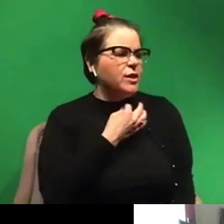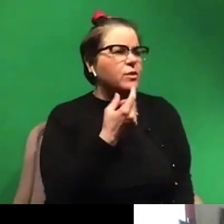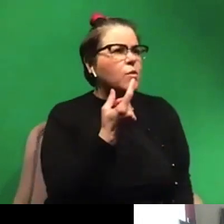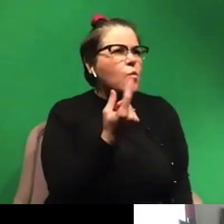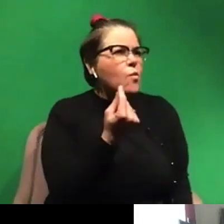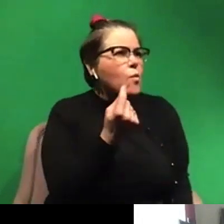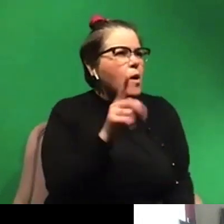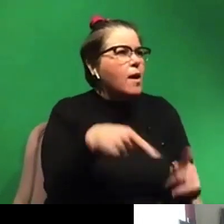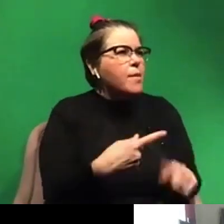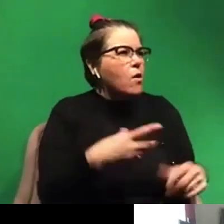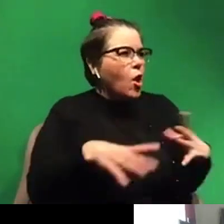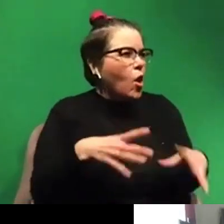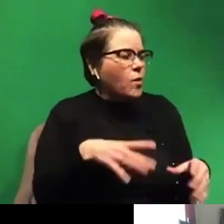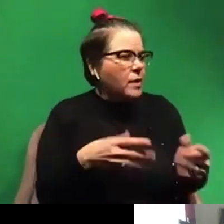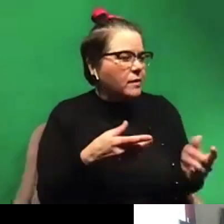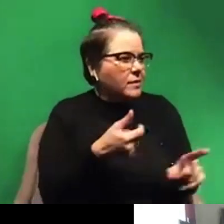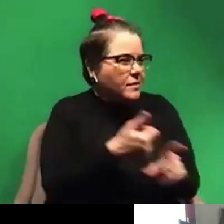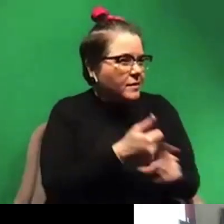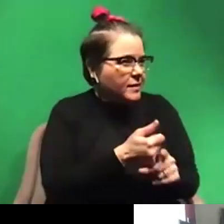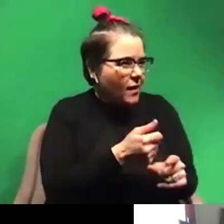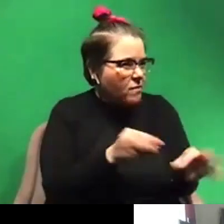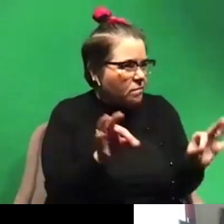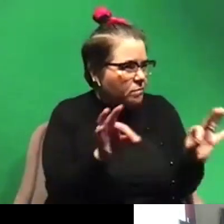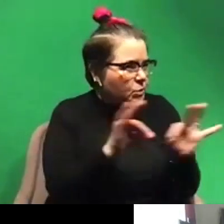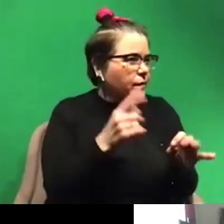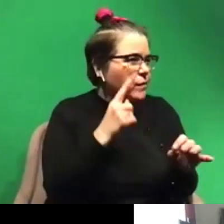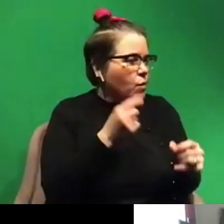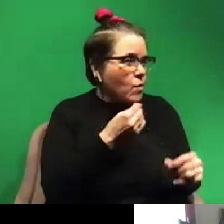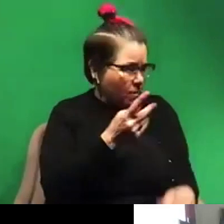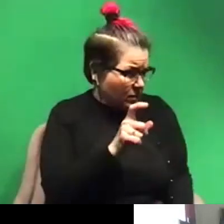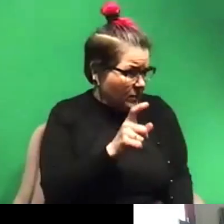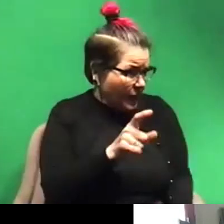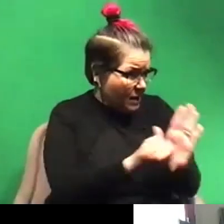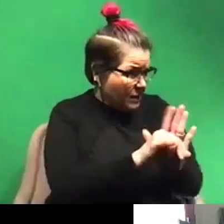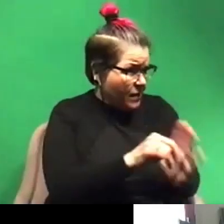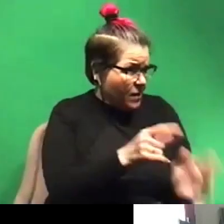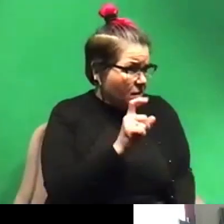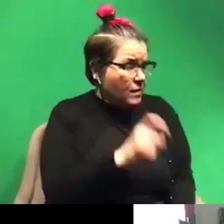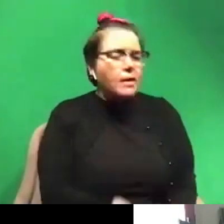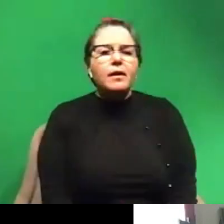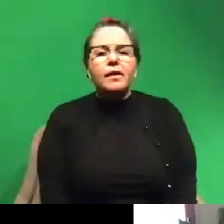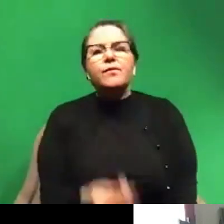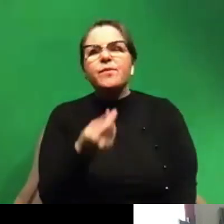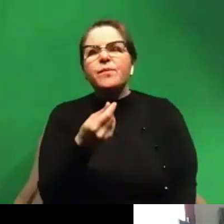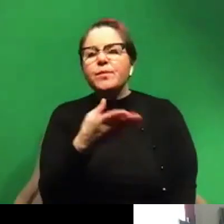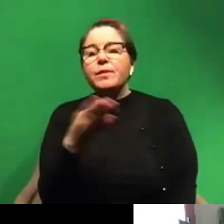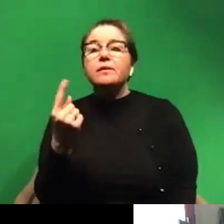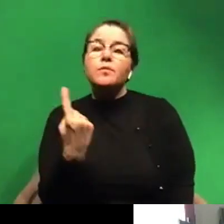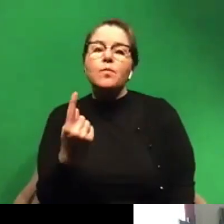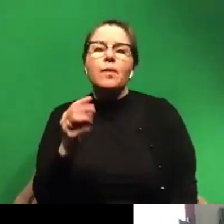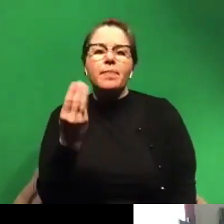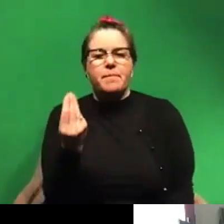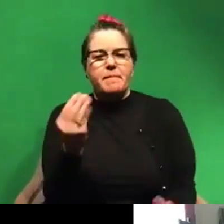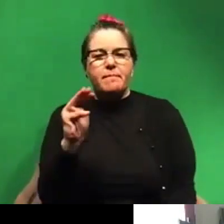the clothing that like was the key to warmth? Do they know? There's a few things. One is the material. So